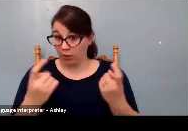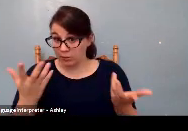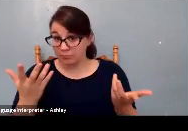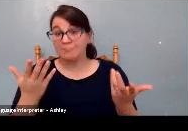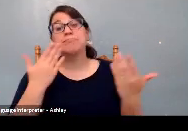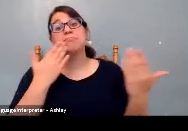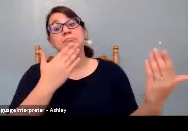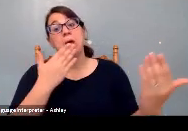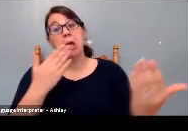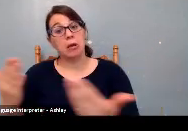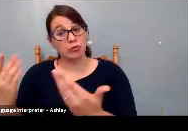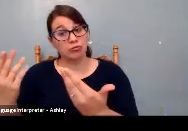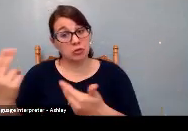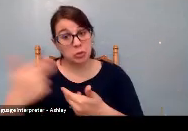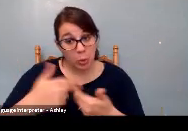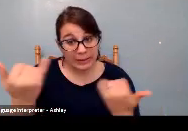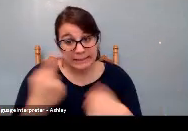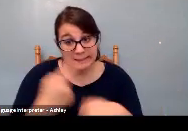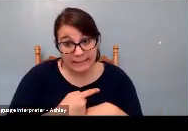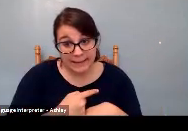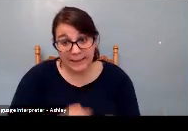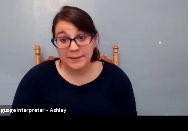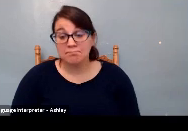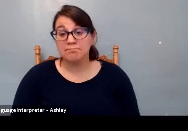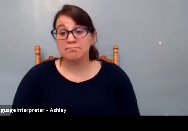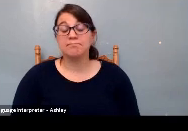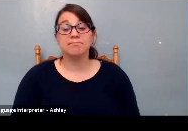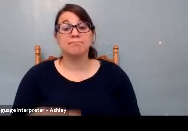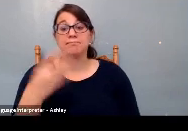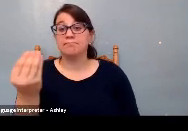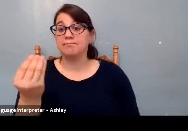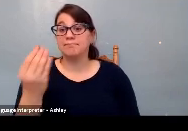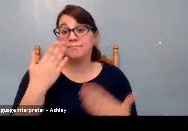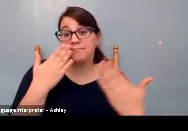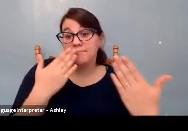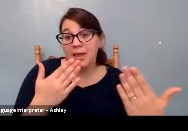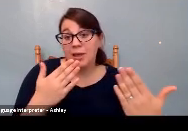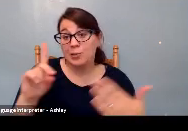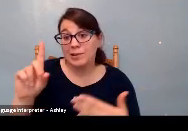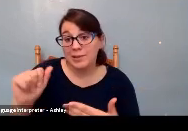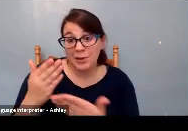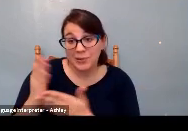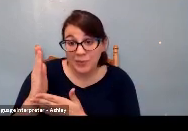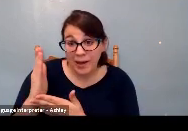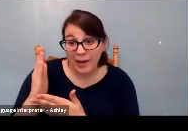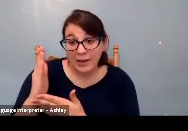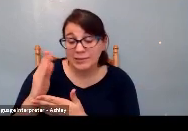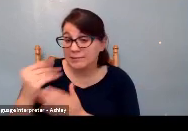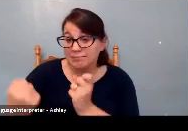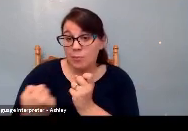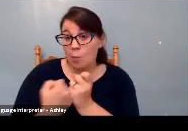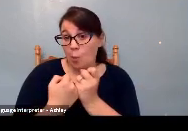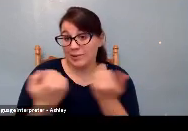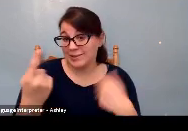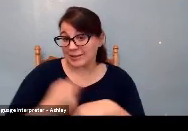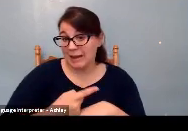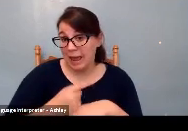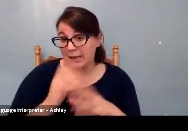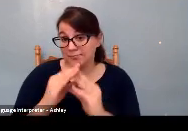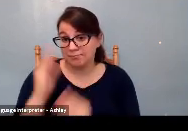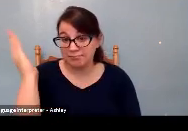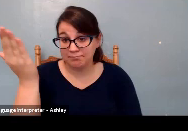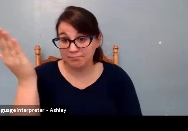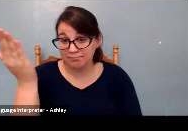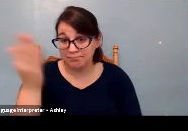with us today. And again, thank you to Disability Rights for co-sponsoring today's session and webinar